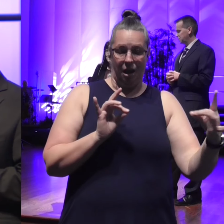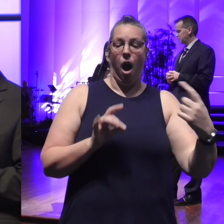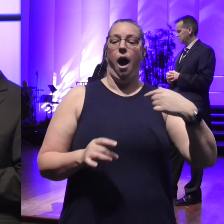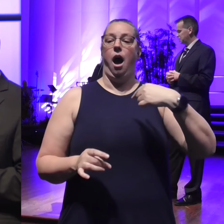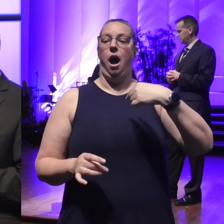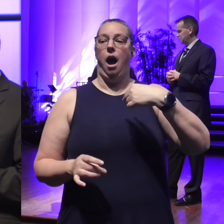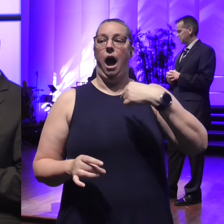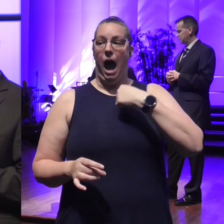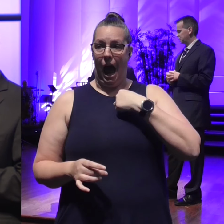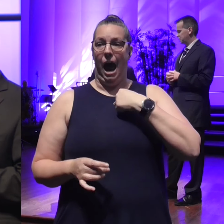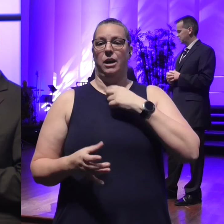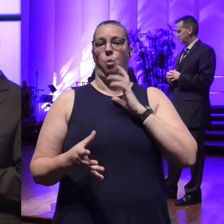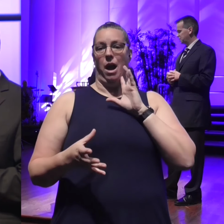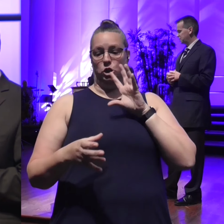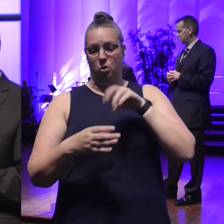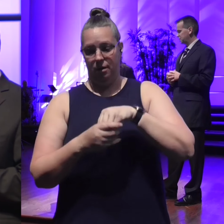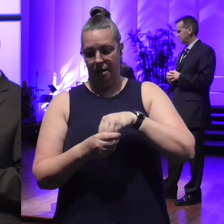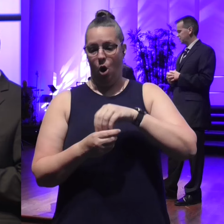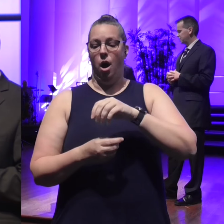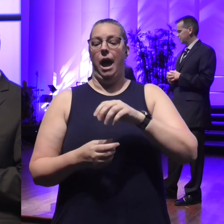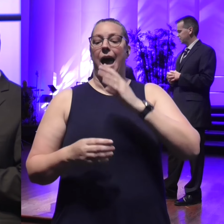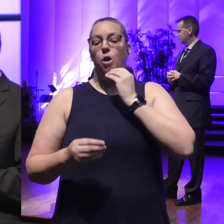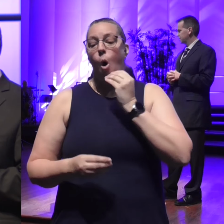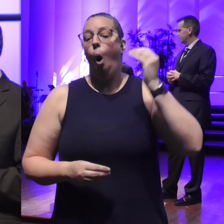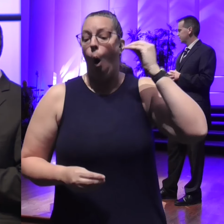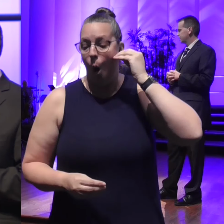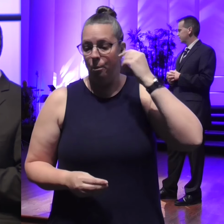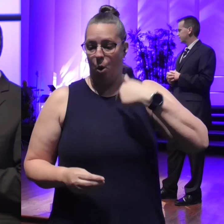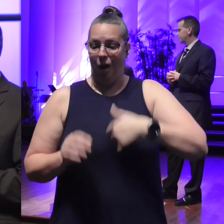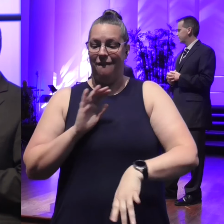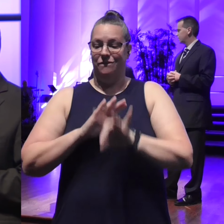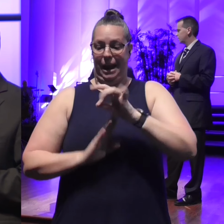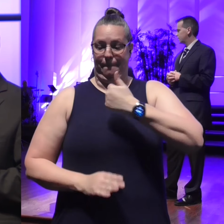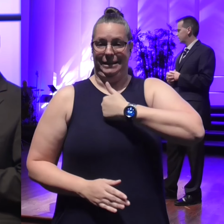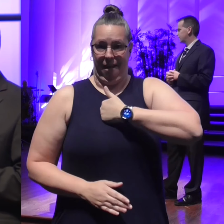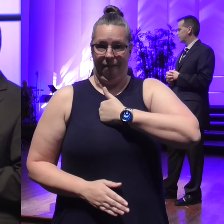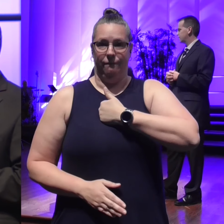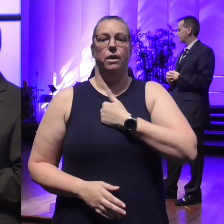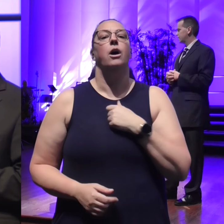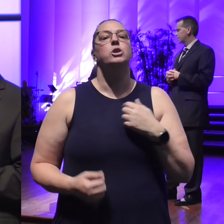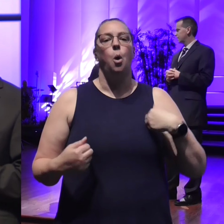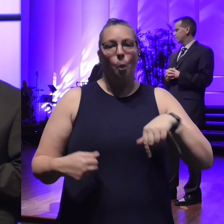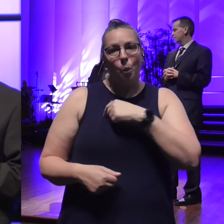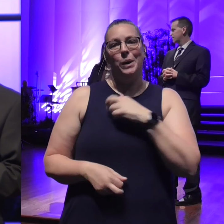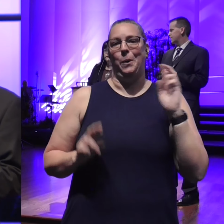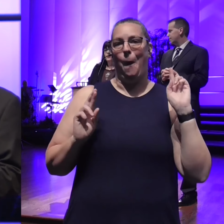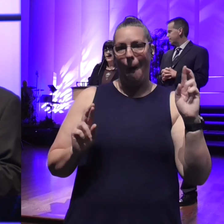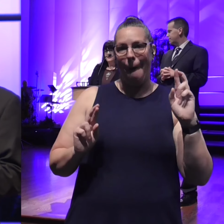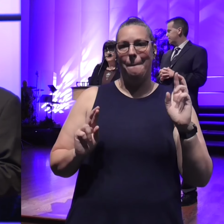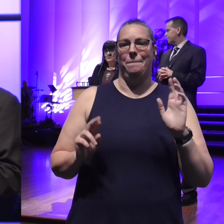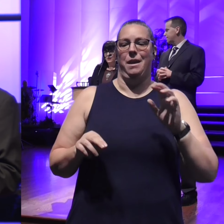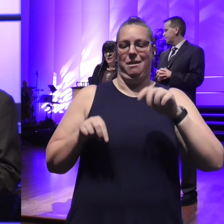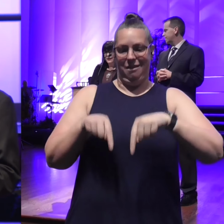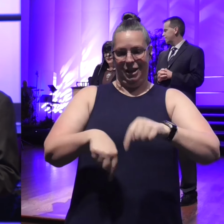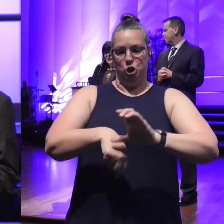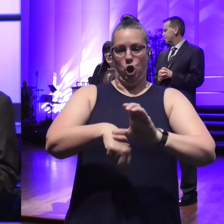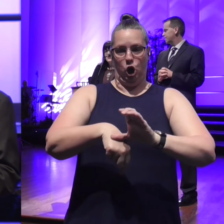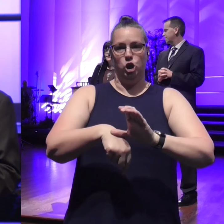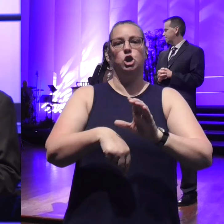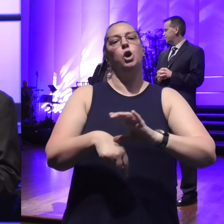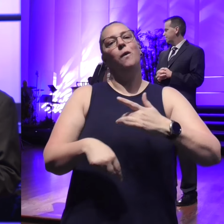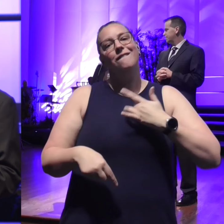home wherever I find myself. And we certainly hope that Mile High Church is a spiritual home in which you feel a great sense of